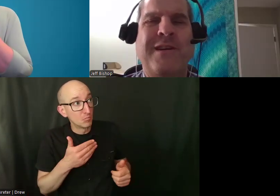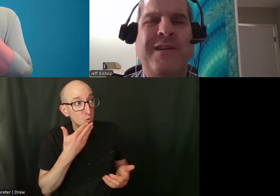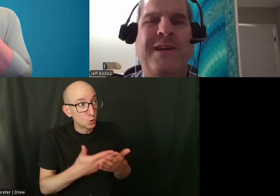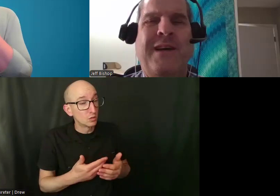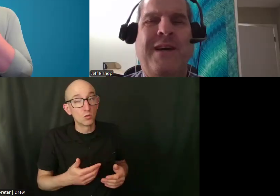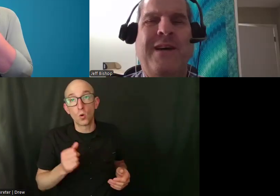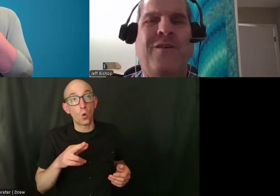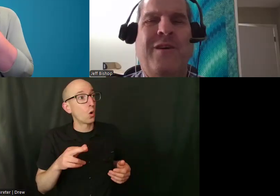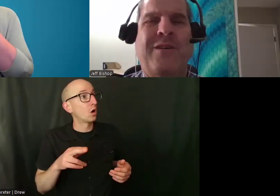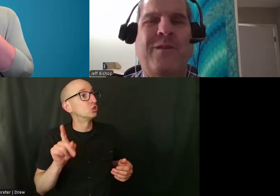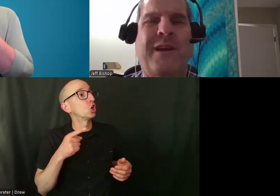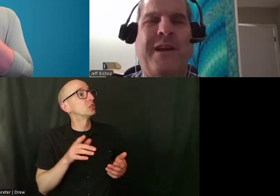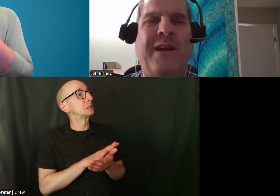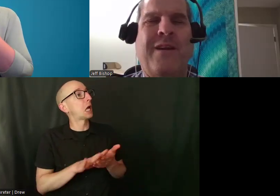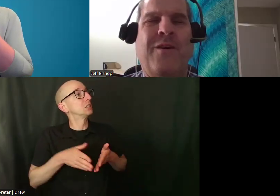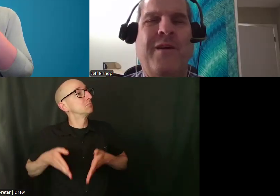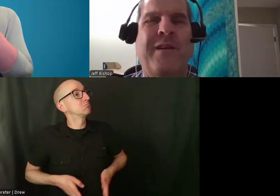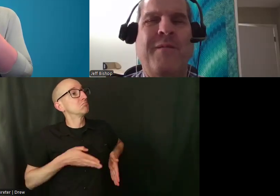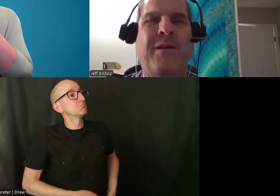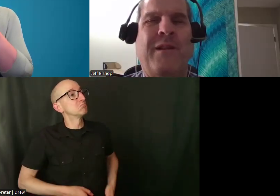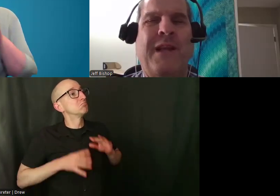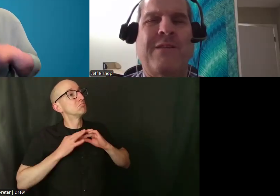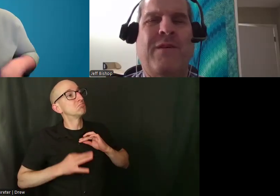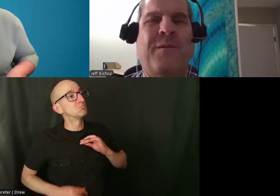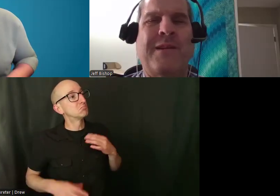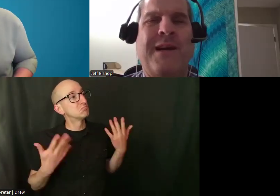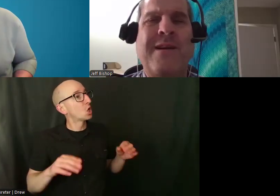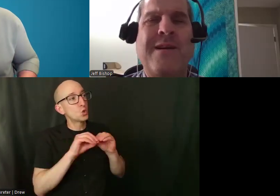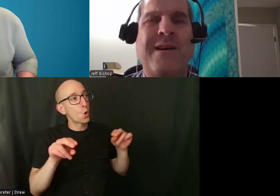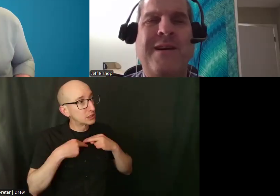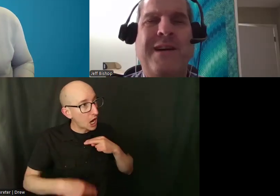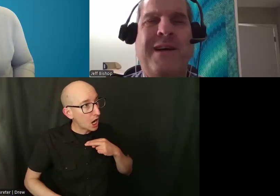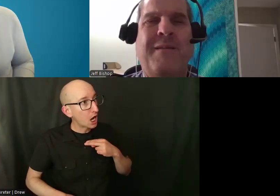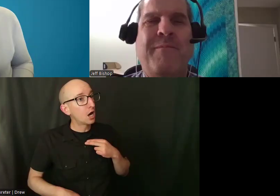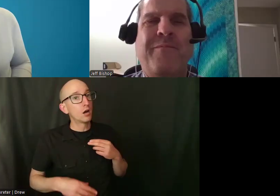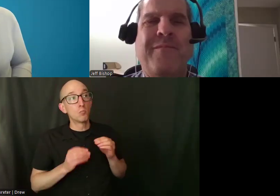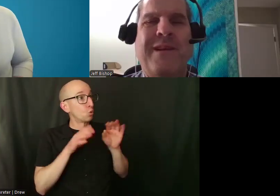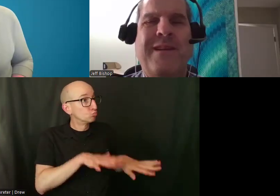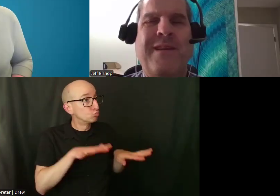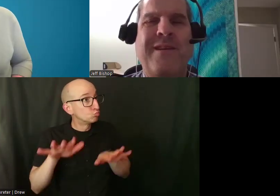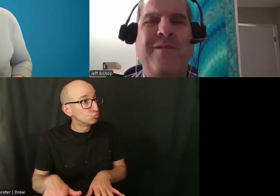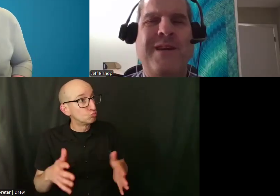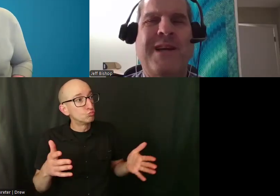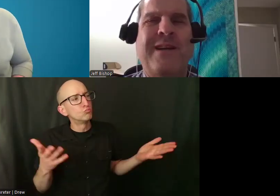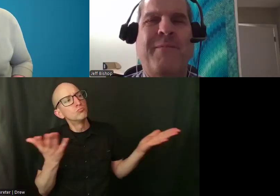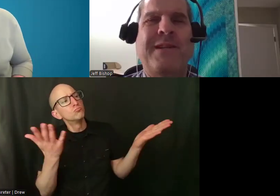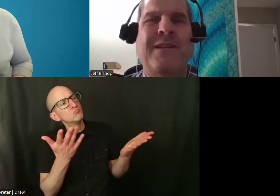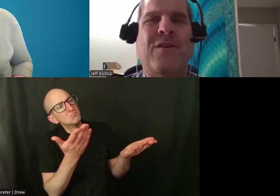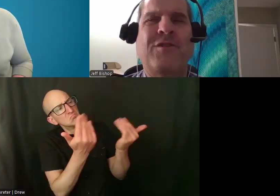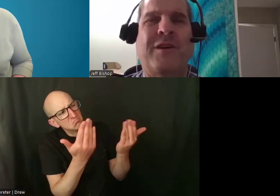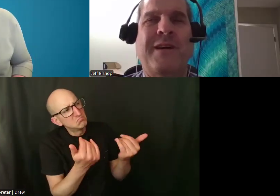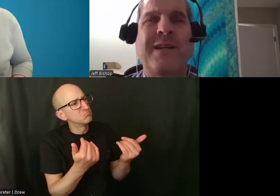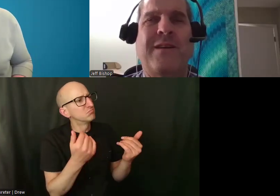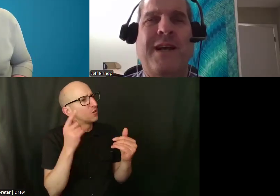shirt? Or can I go in, less formal attire? Um, it kind of depends